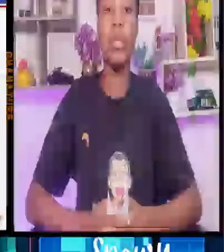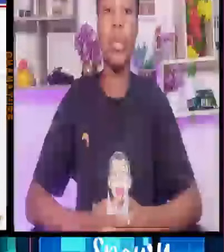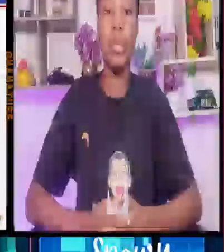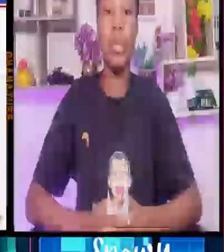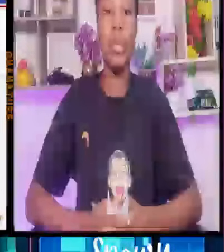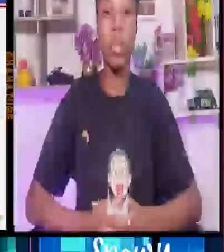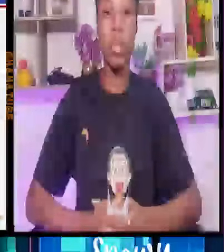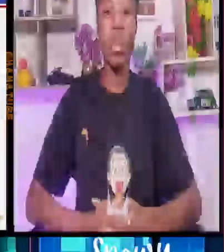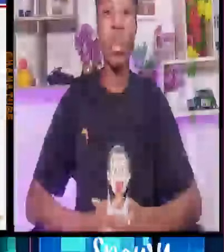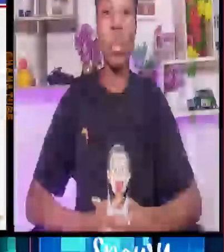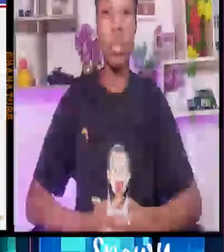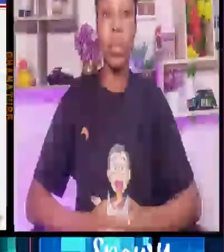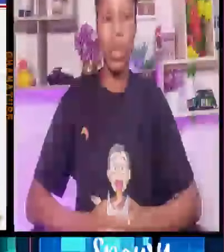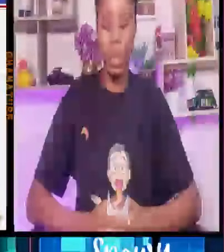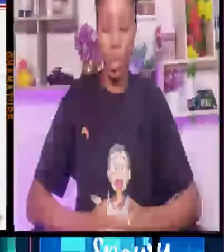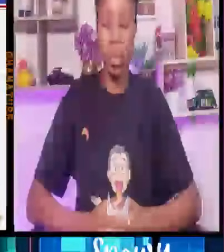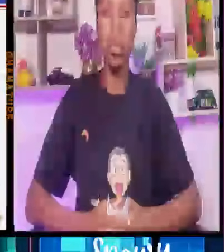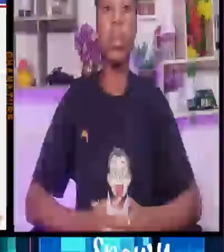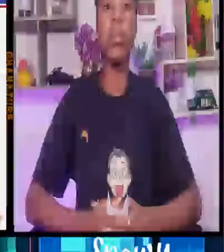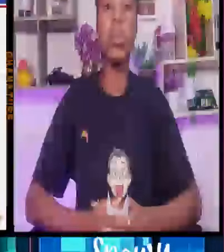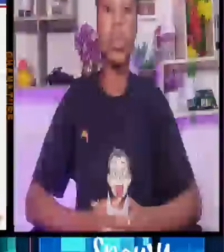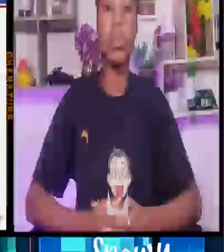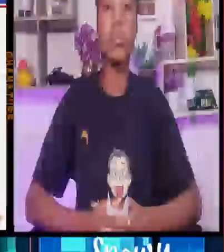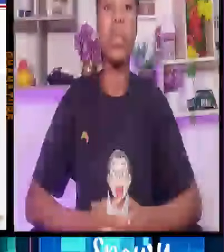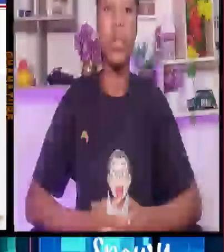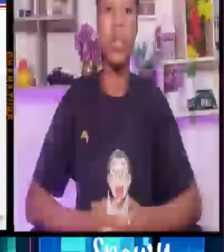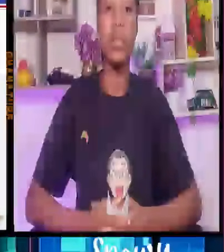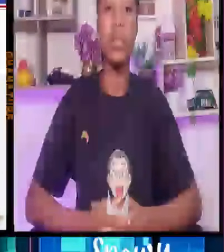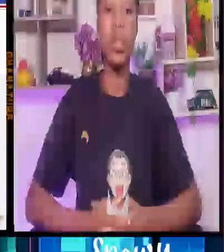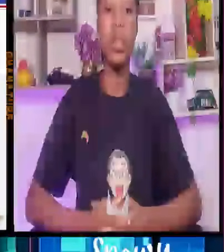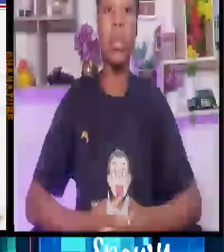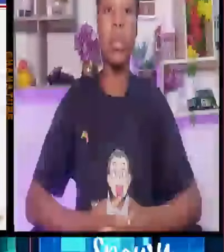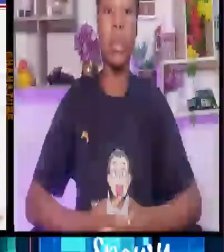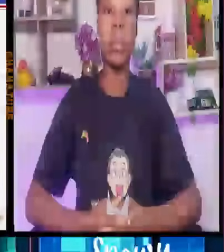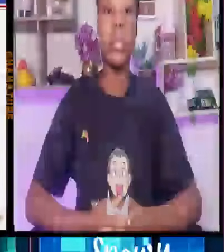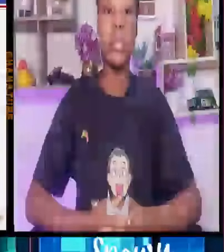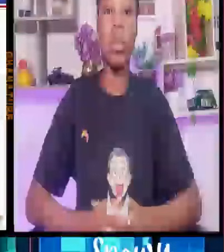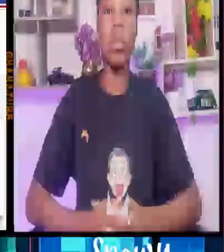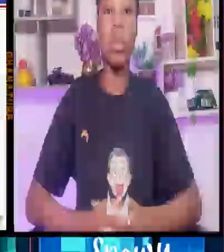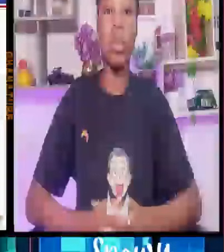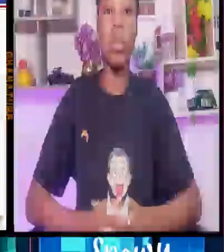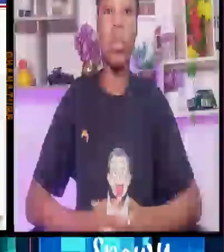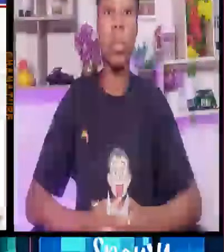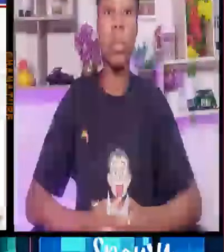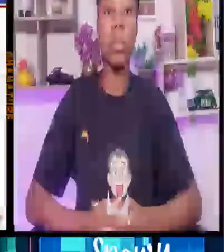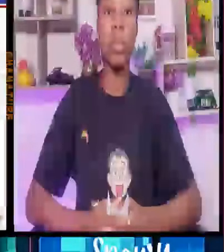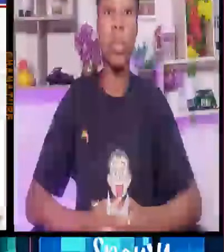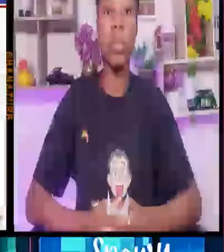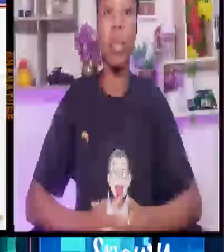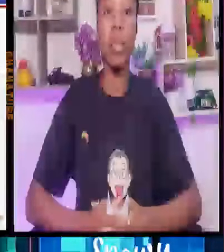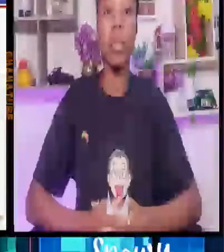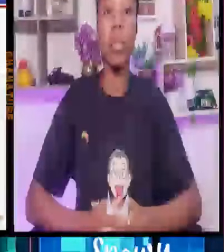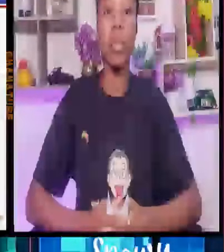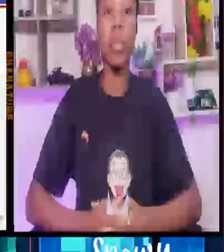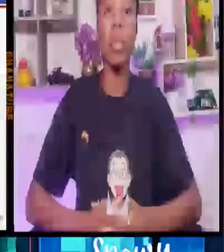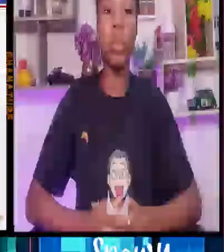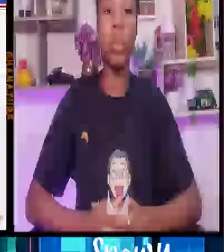were increasing. And from 78, in 2014, Nana Akufo-Addo also performed